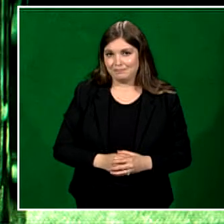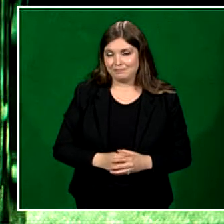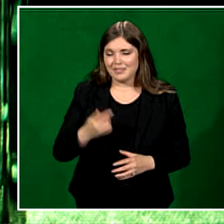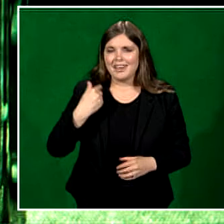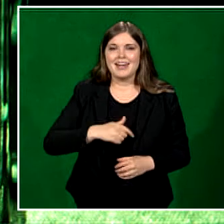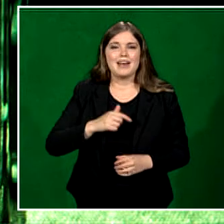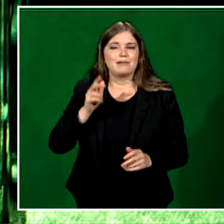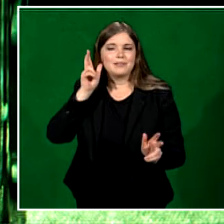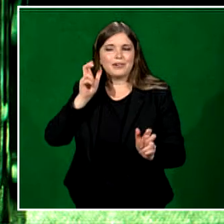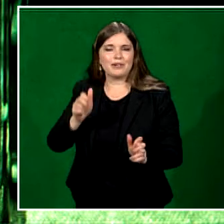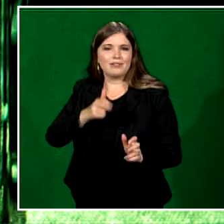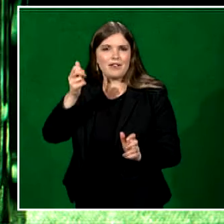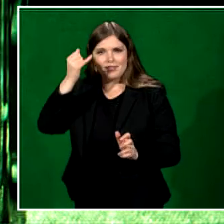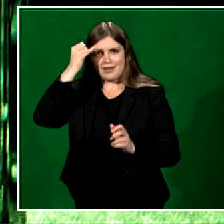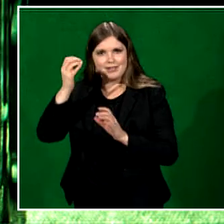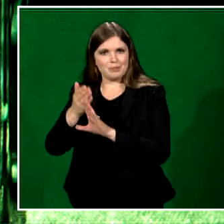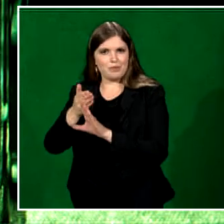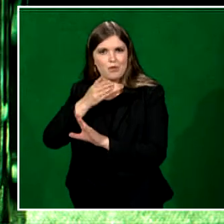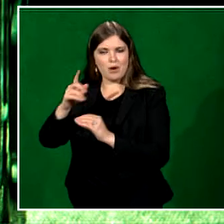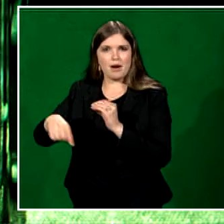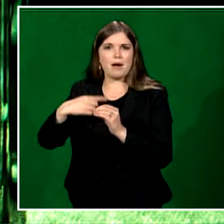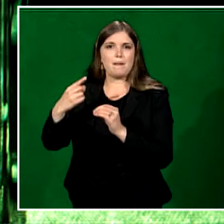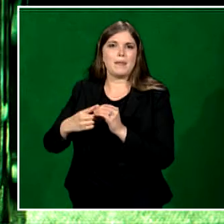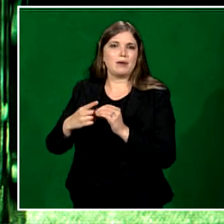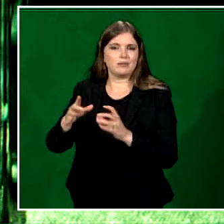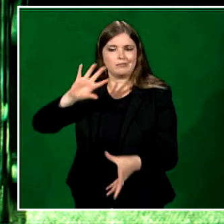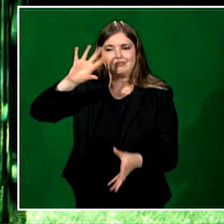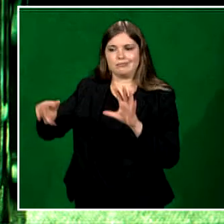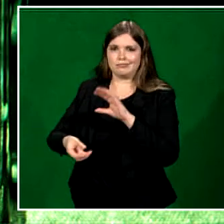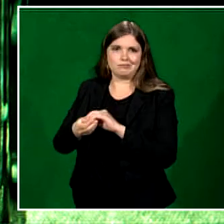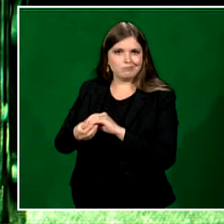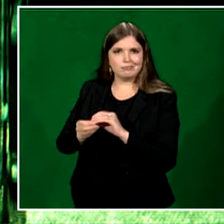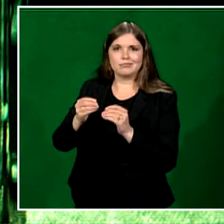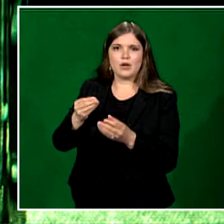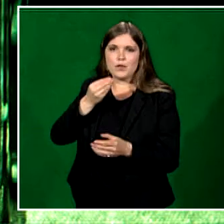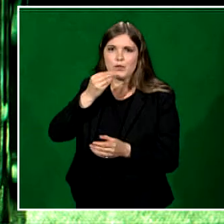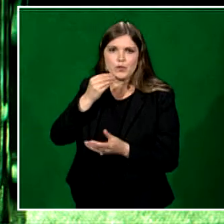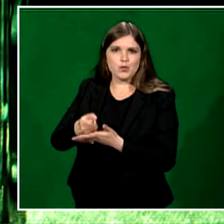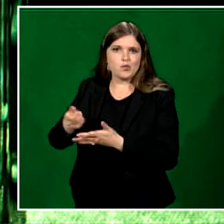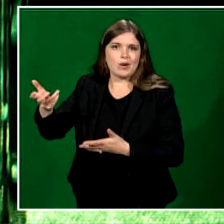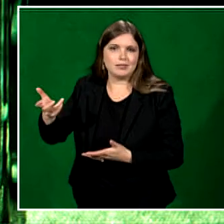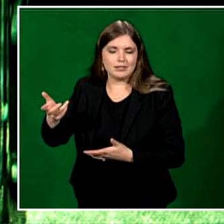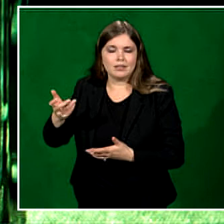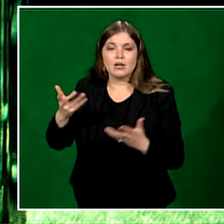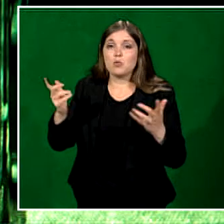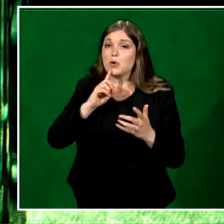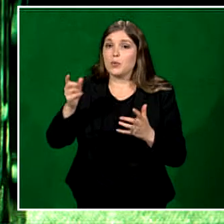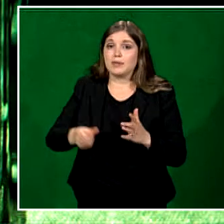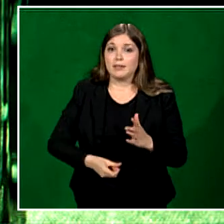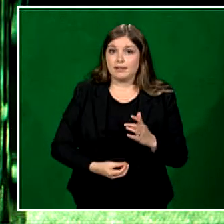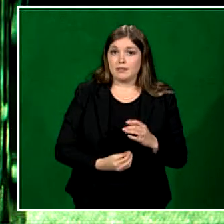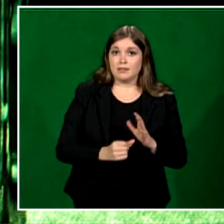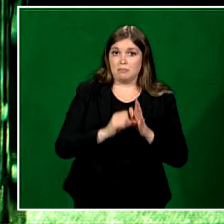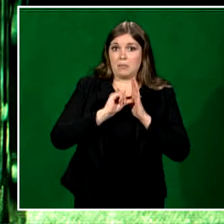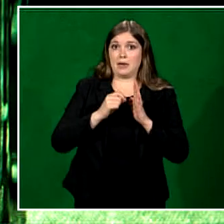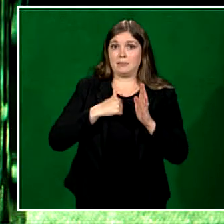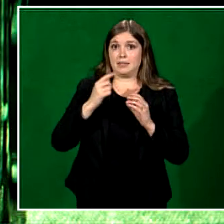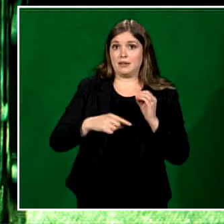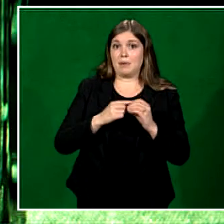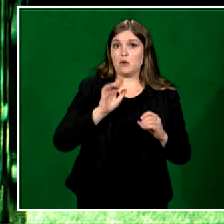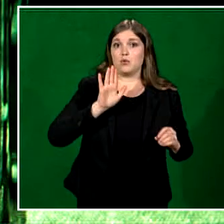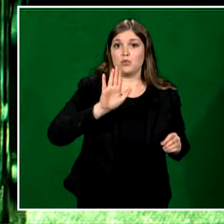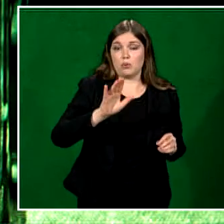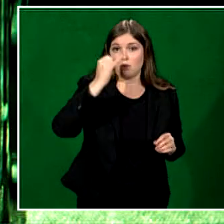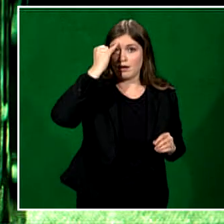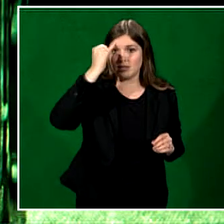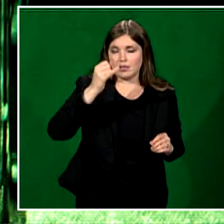ideas before about dealing with campus food waste, but what I think really impressed me a lot about yours was that you